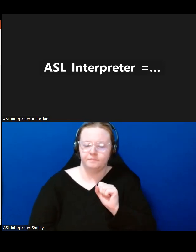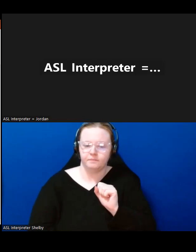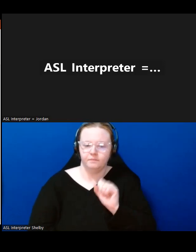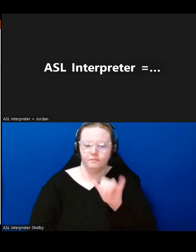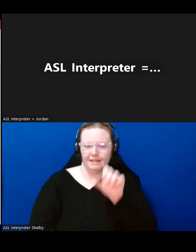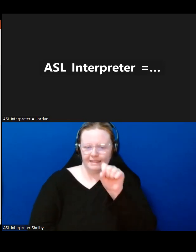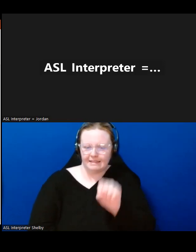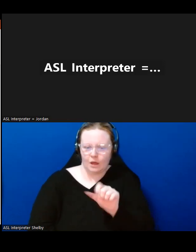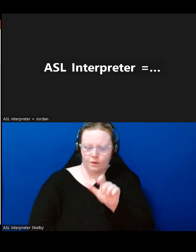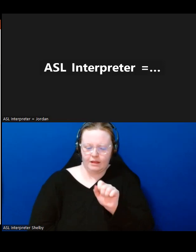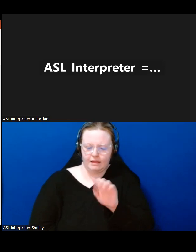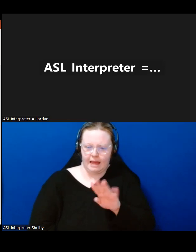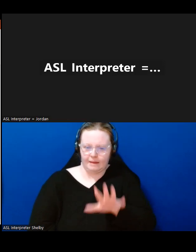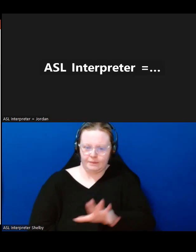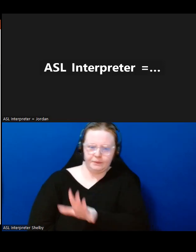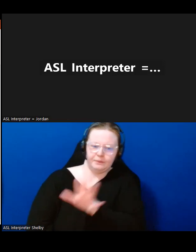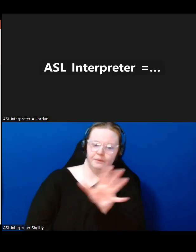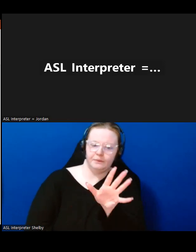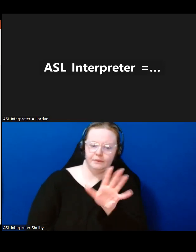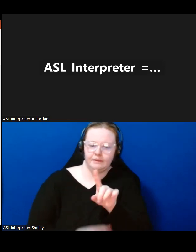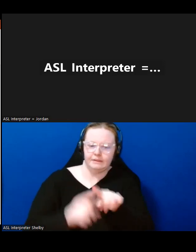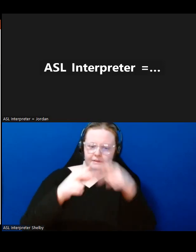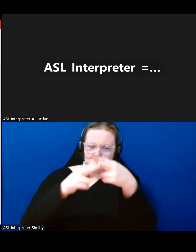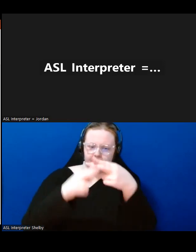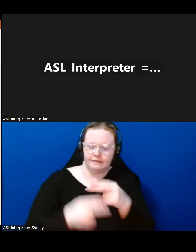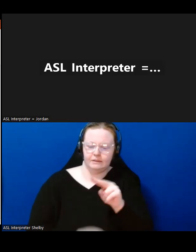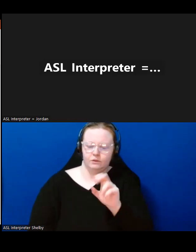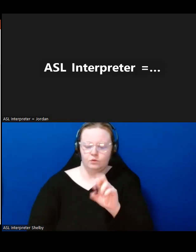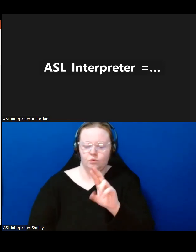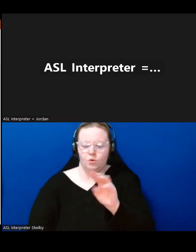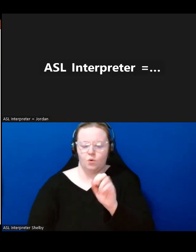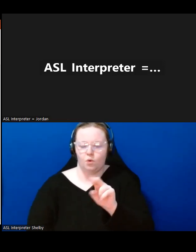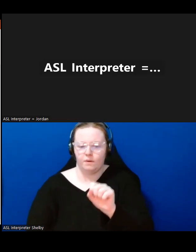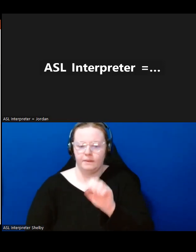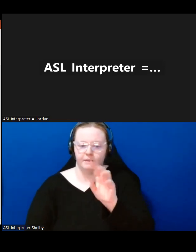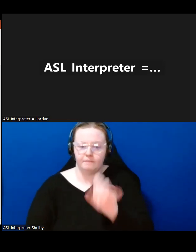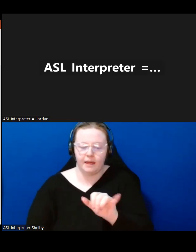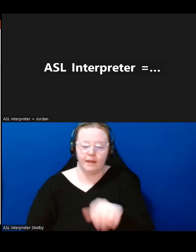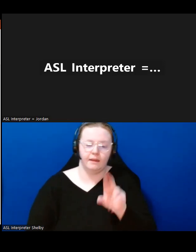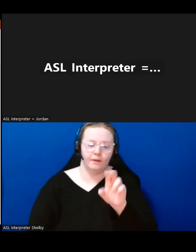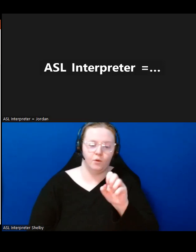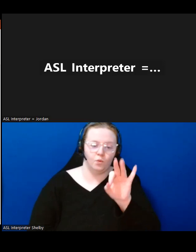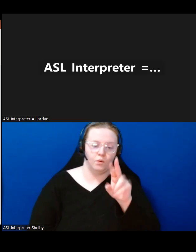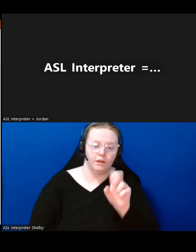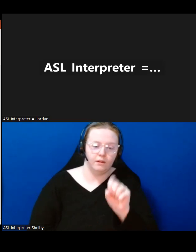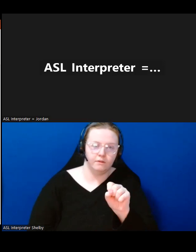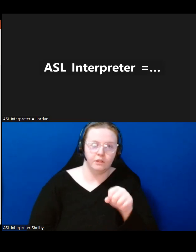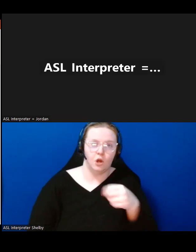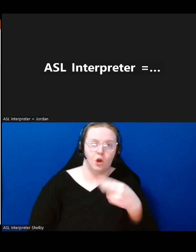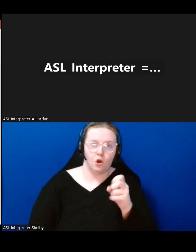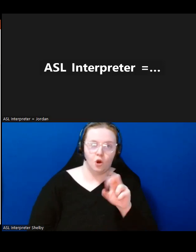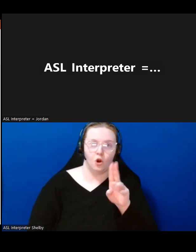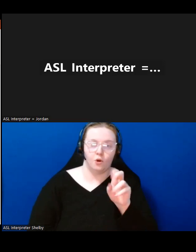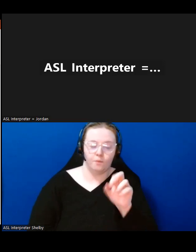Labrador coast from Landsaclare, Norman's Bay, and the Northern Peninsula from Reefs Harbour, New